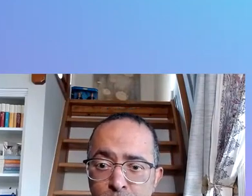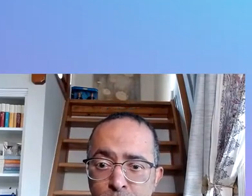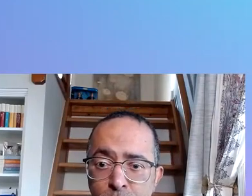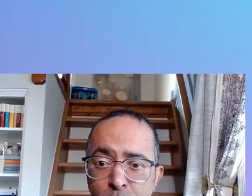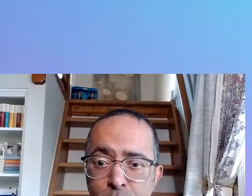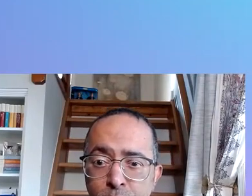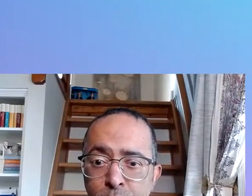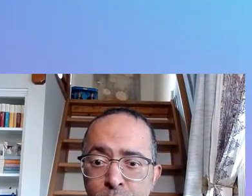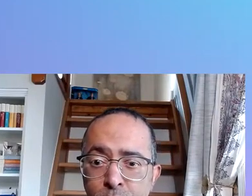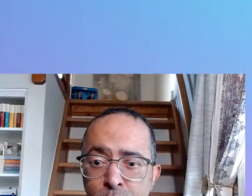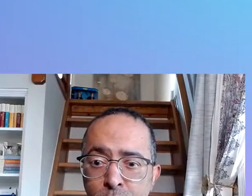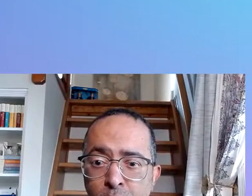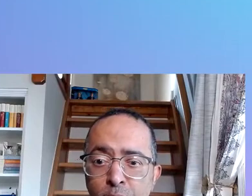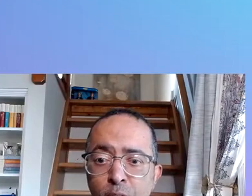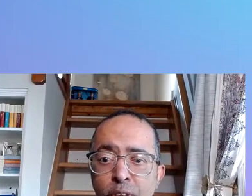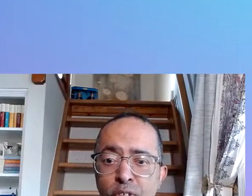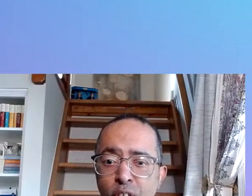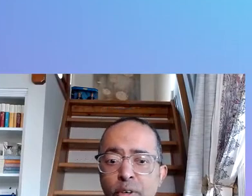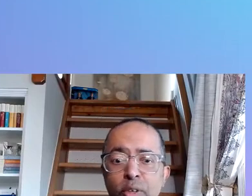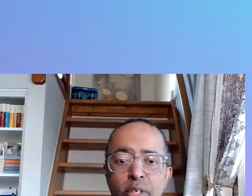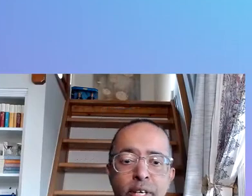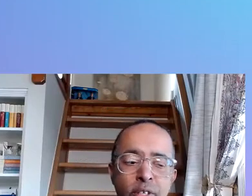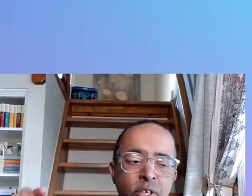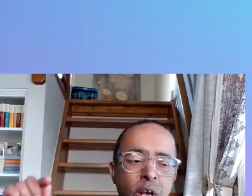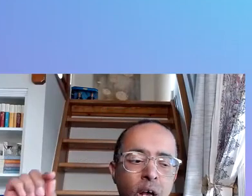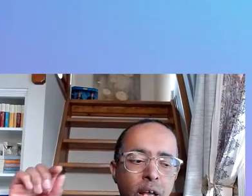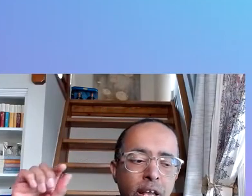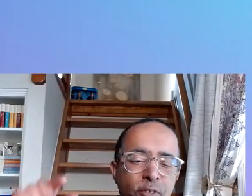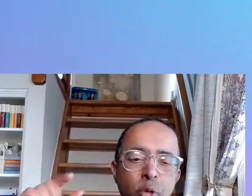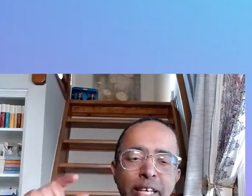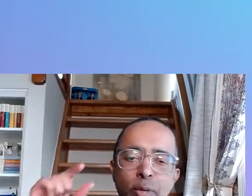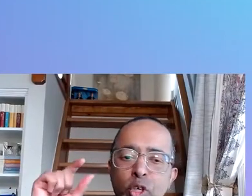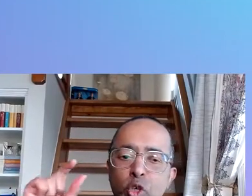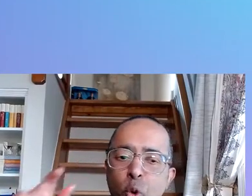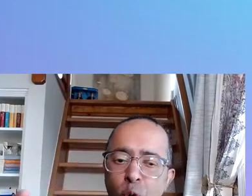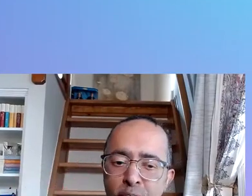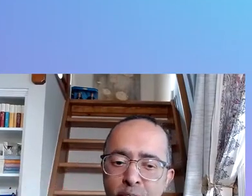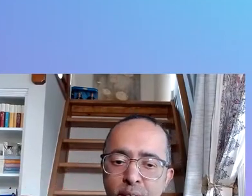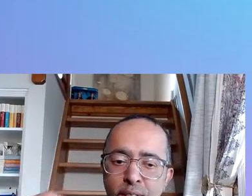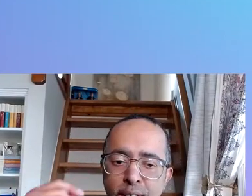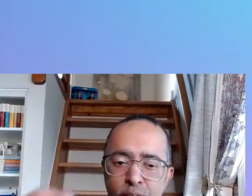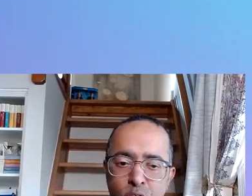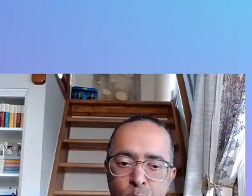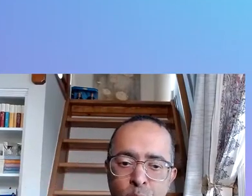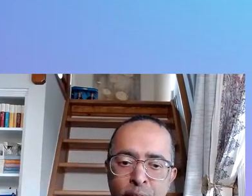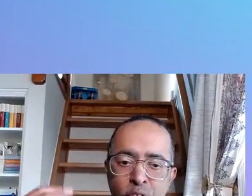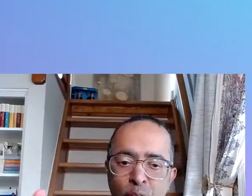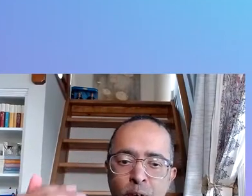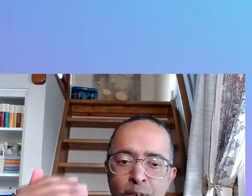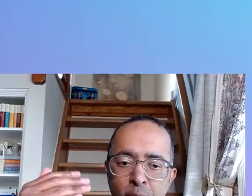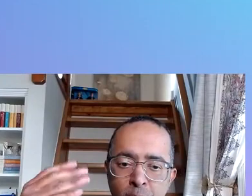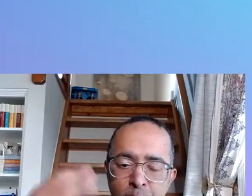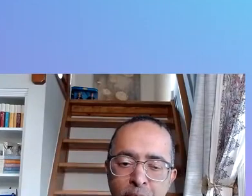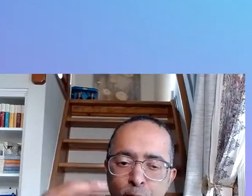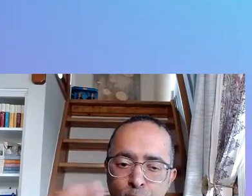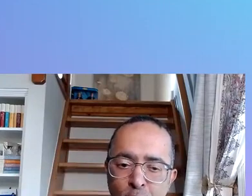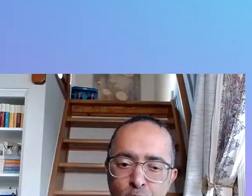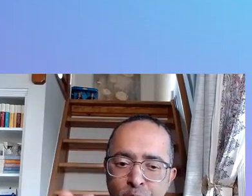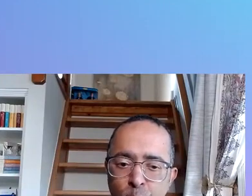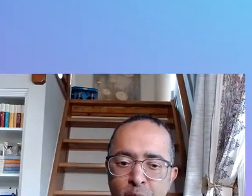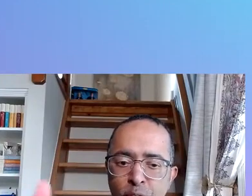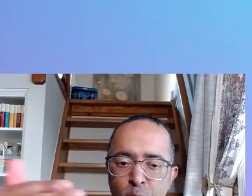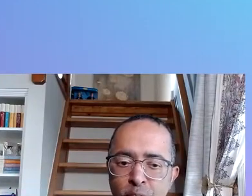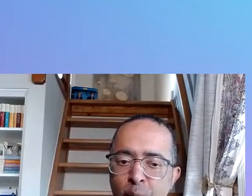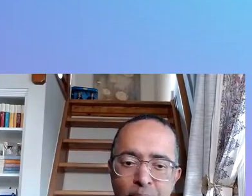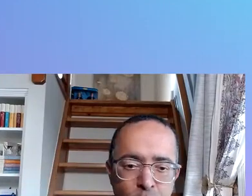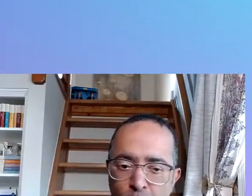see. Another thing I'll say while you're looking is if you can get recorded testimony of someone being